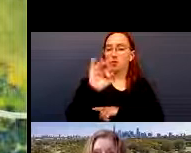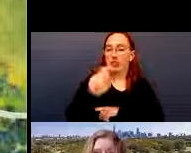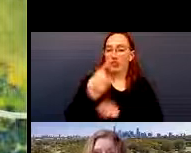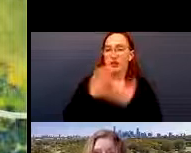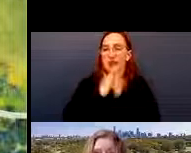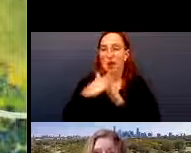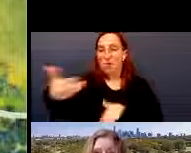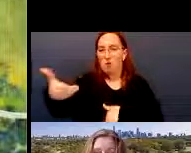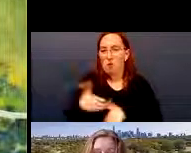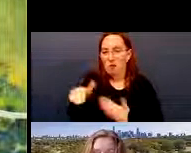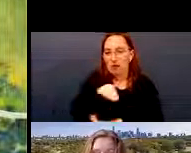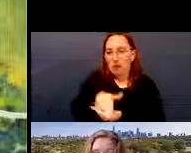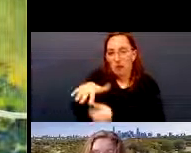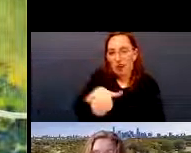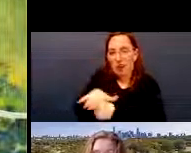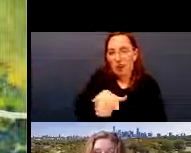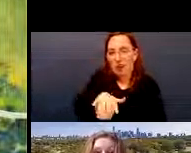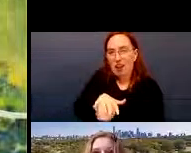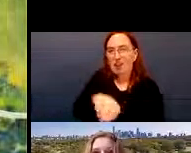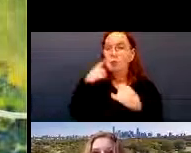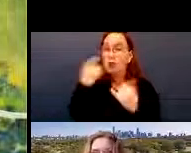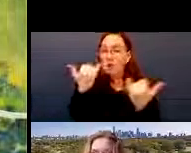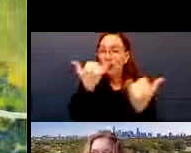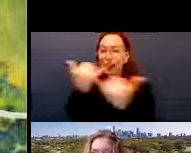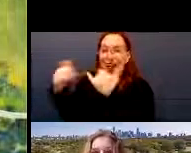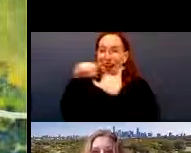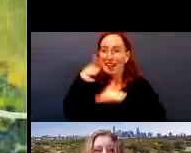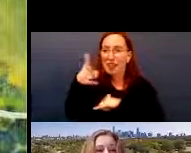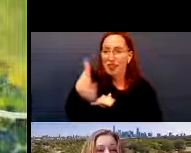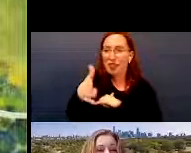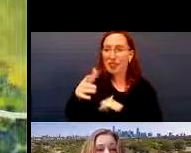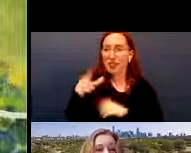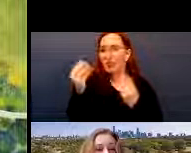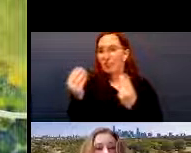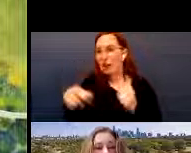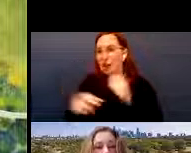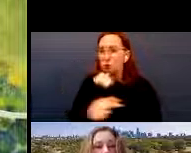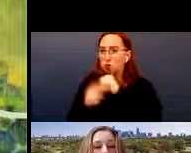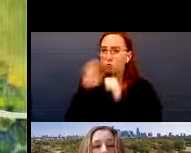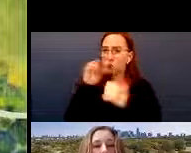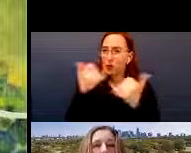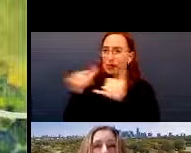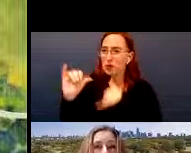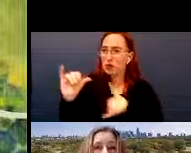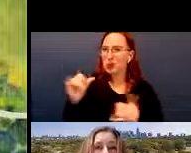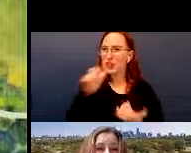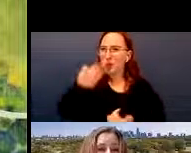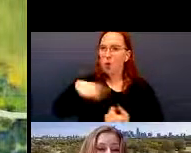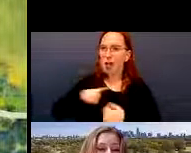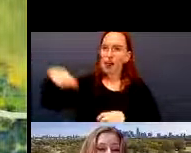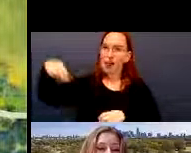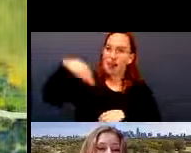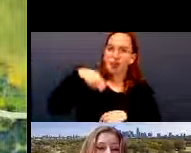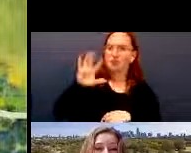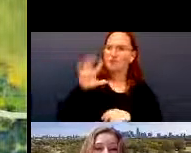land bridge, activating this area for use other than simply crossing. The vehicular